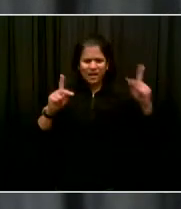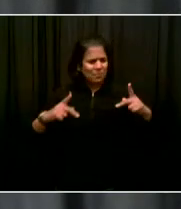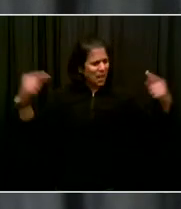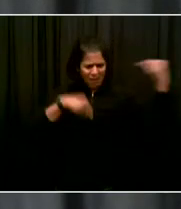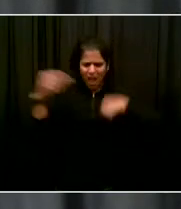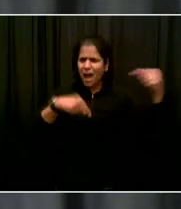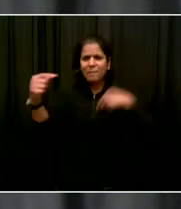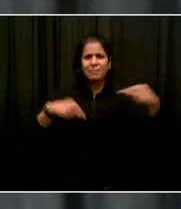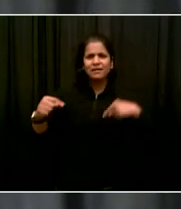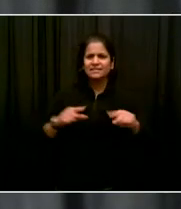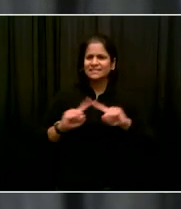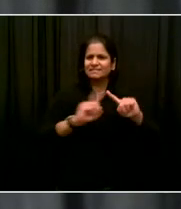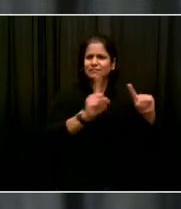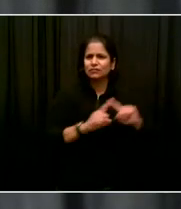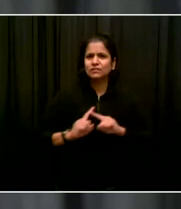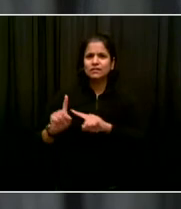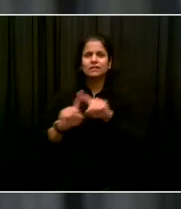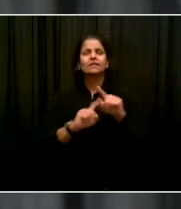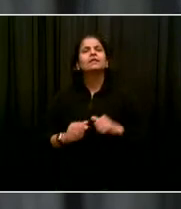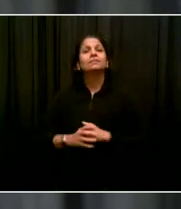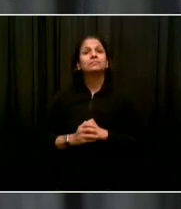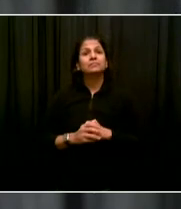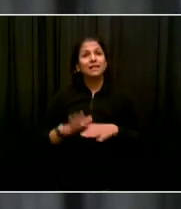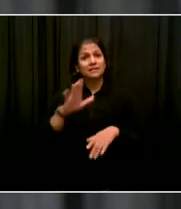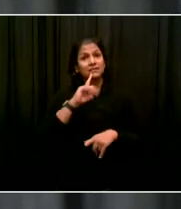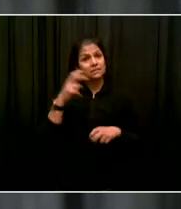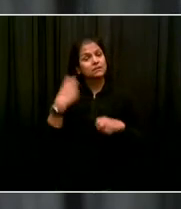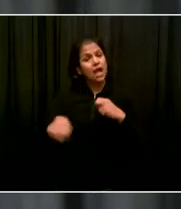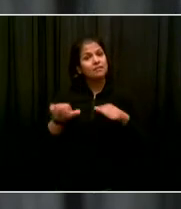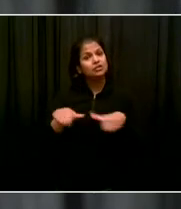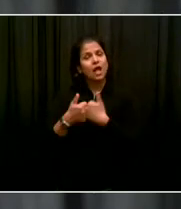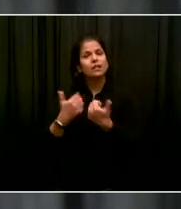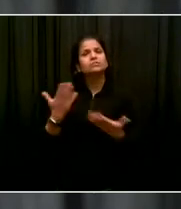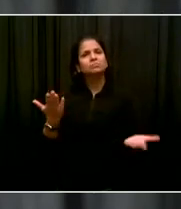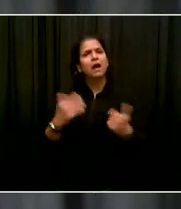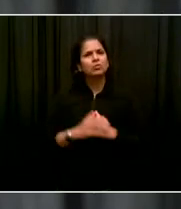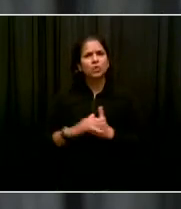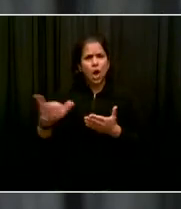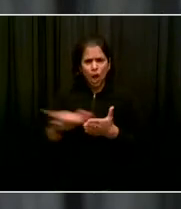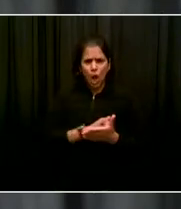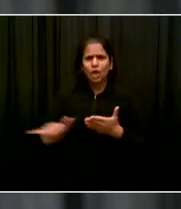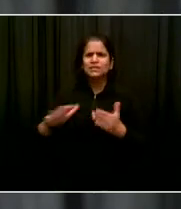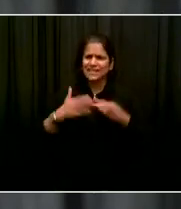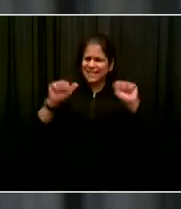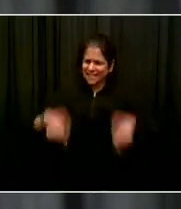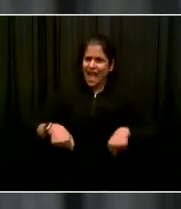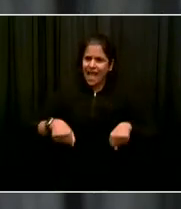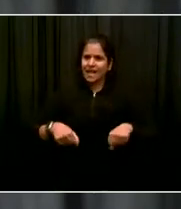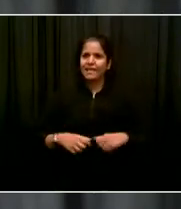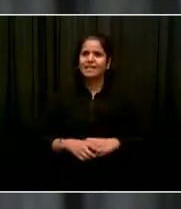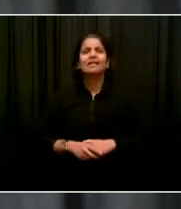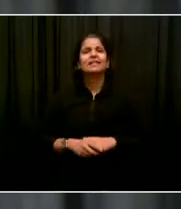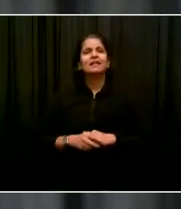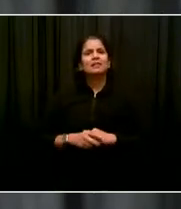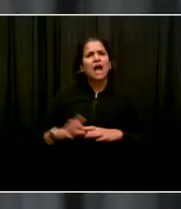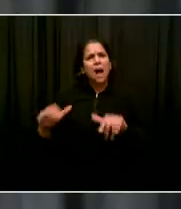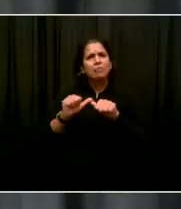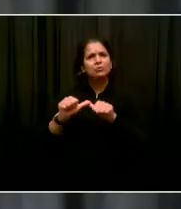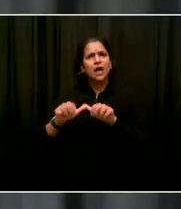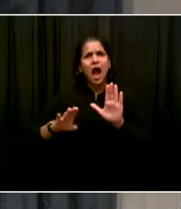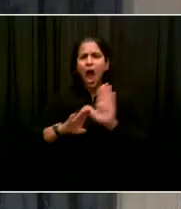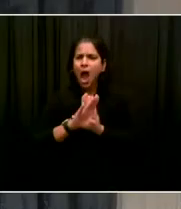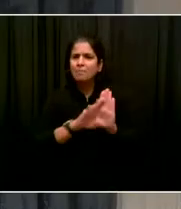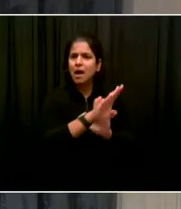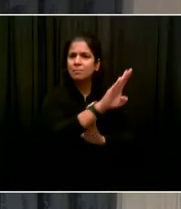it's gonna be tough, but you know, we've done it before. So we've done it before. Onward and upward, that's what I have to say. Onward and upward. I like that.